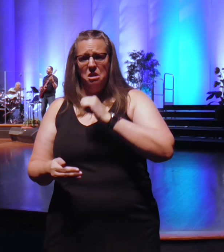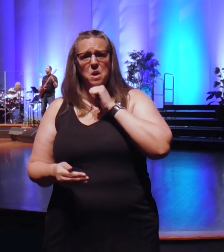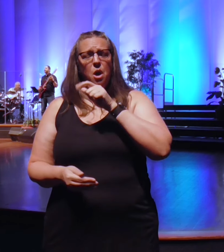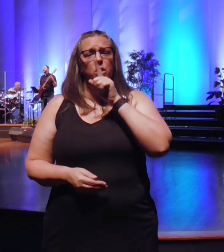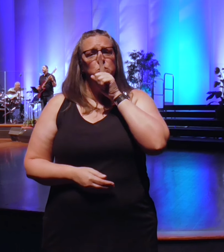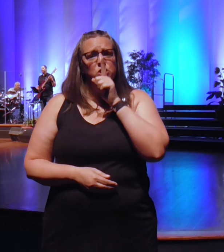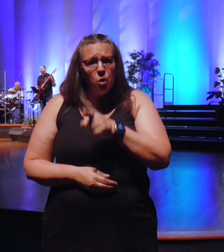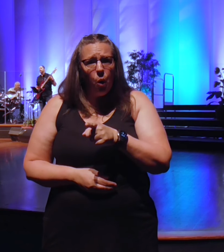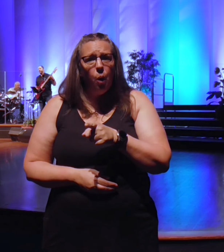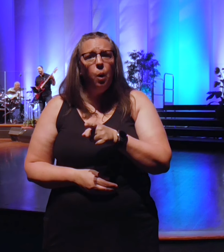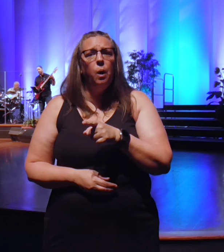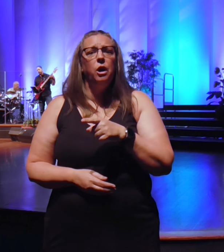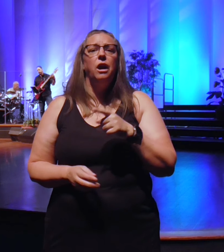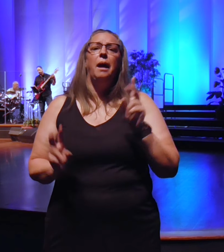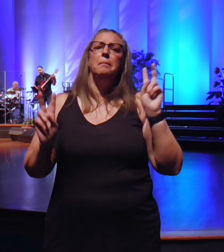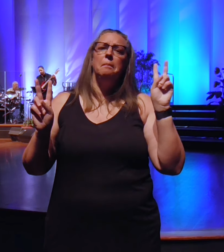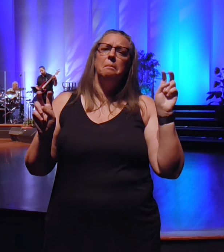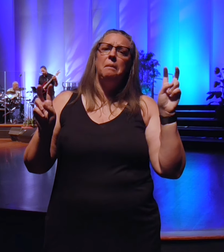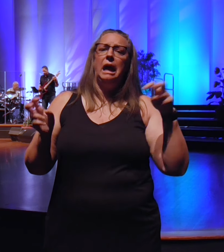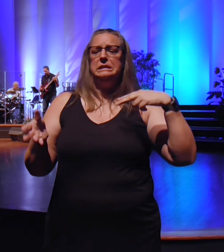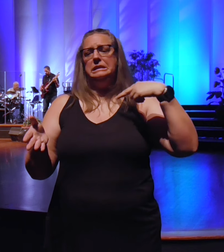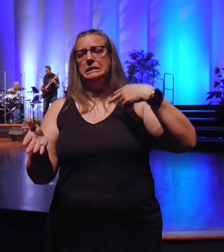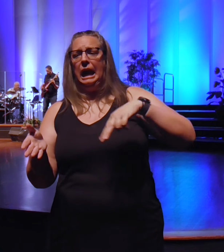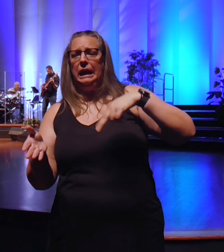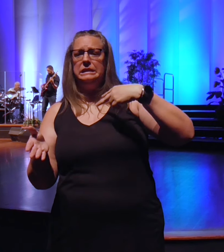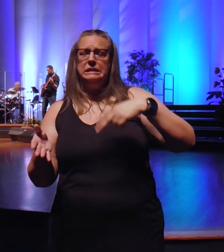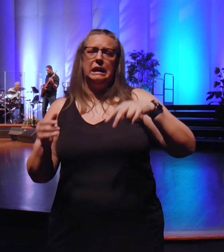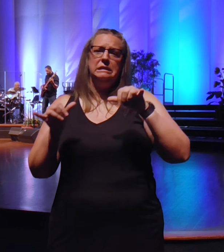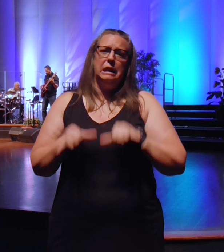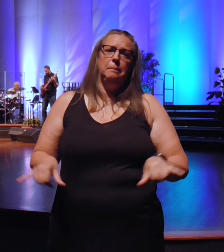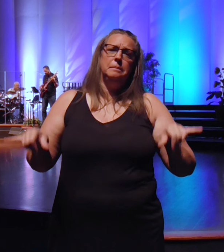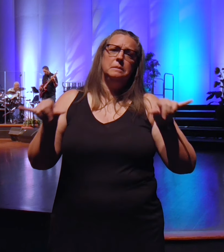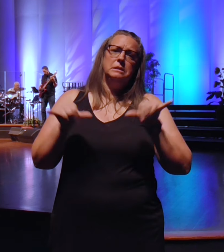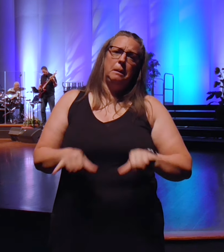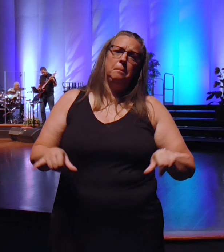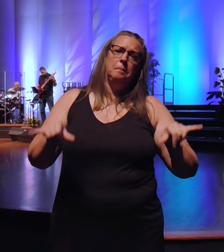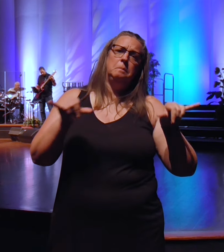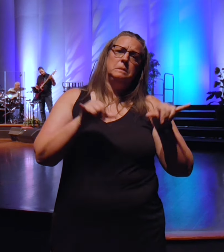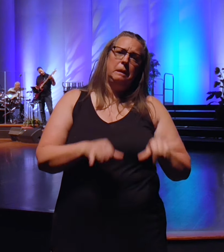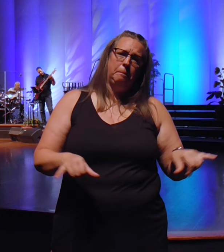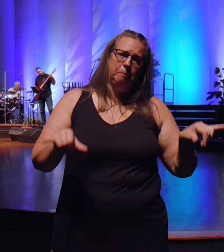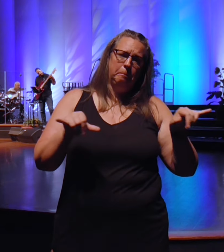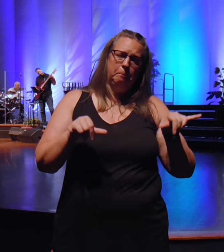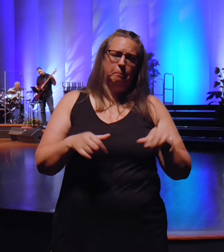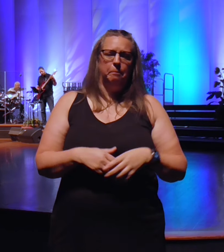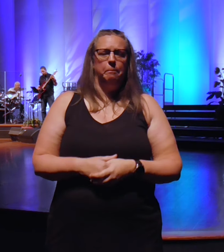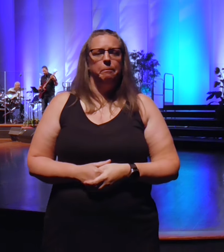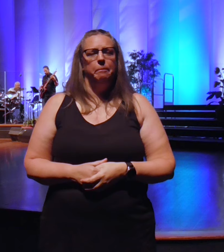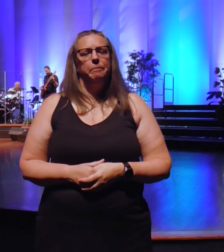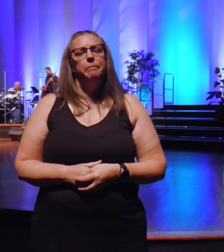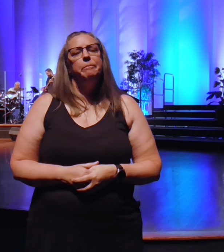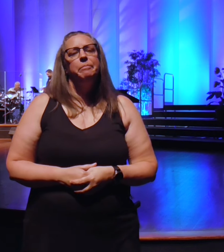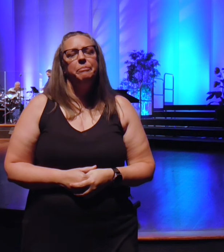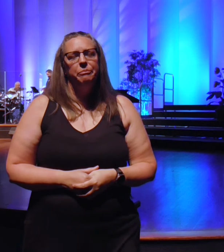unsteady, dancing the same old dances.